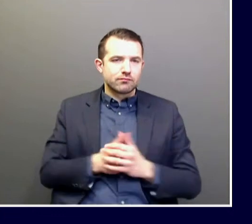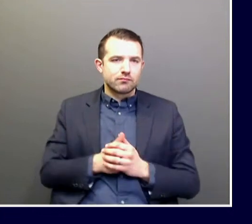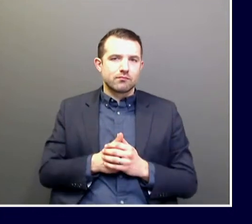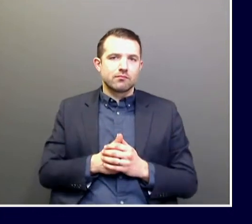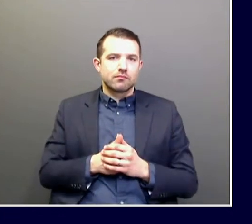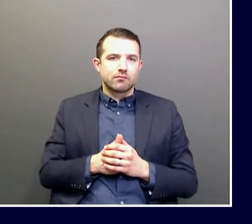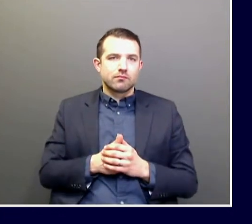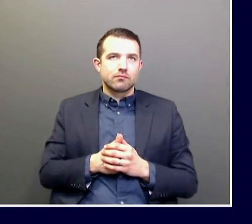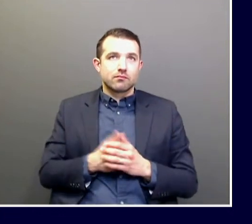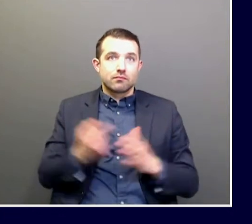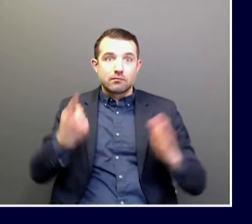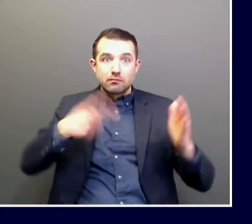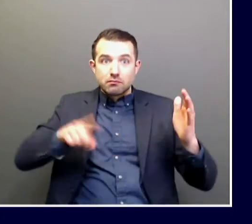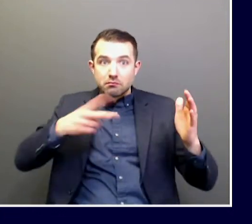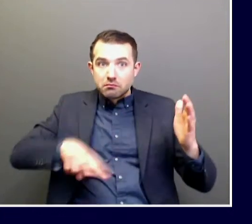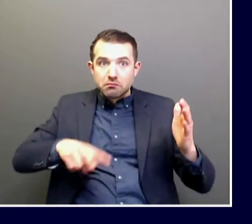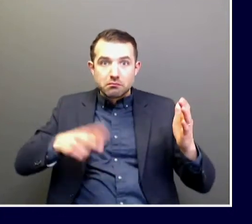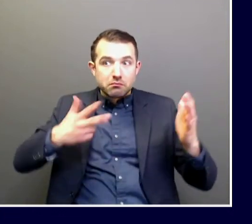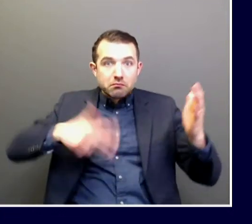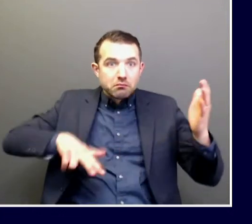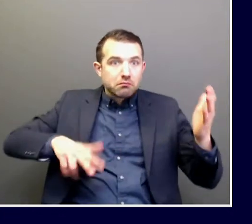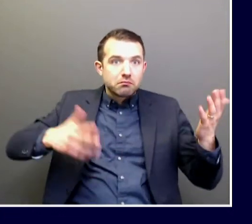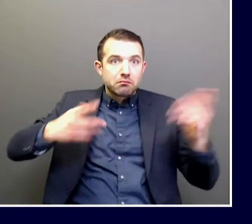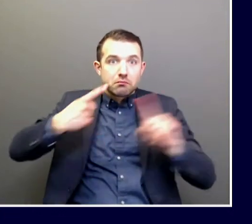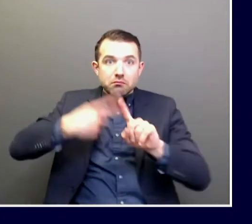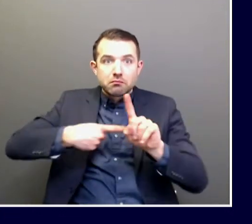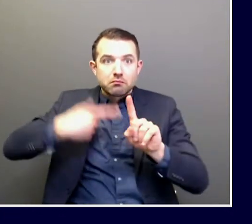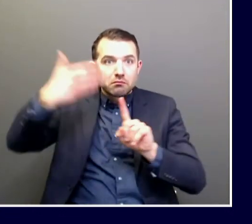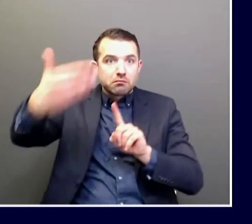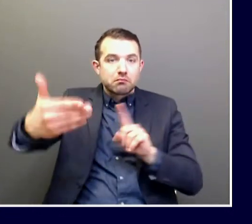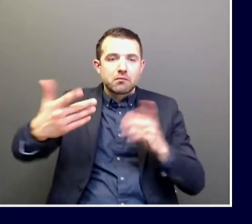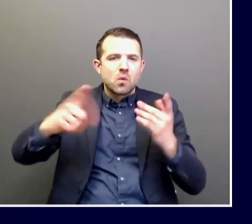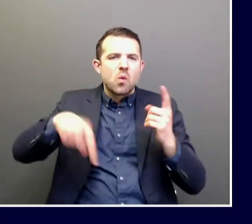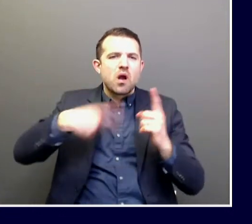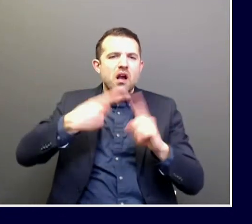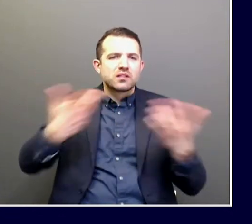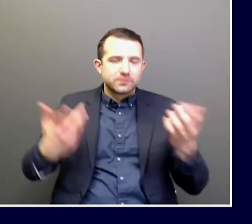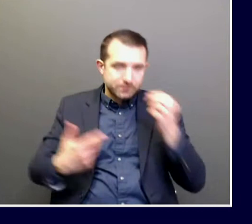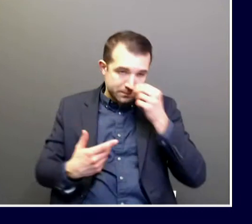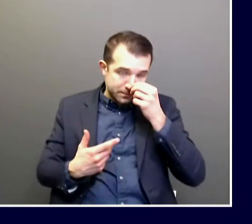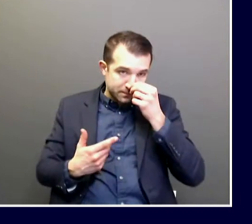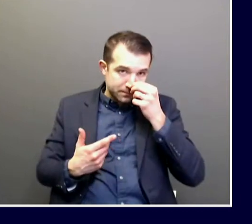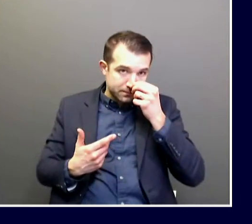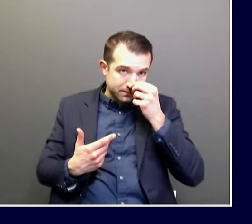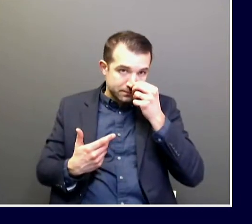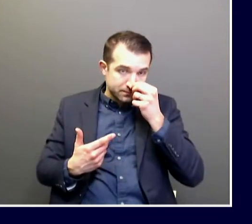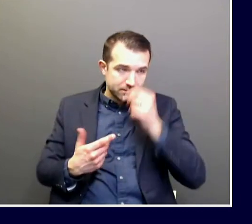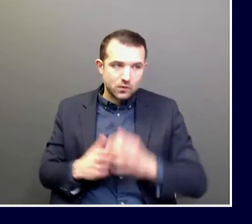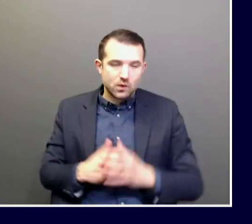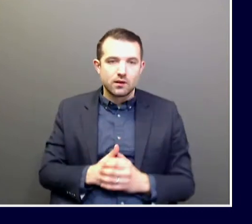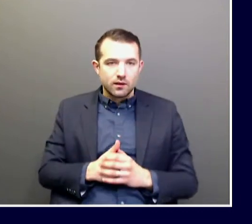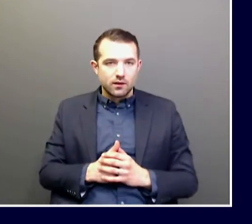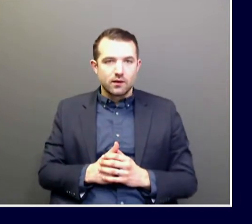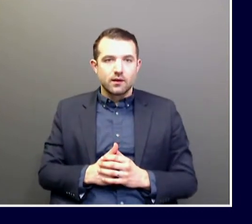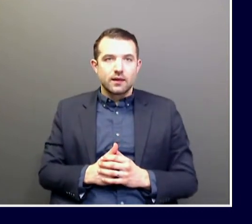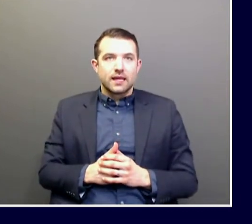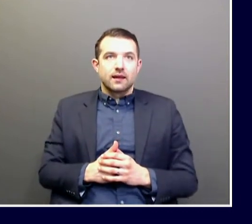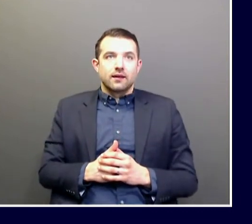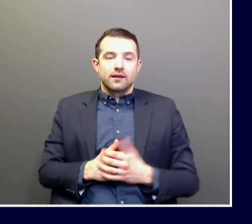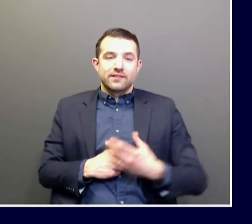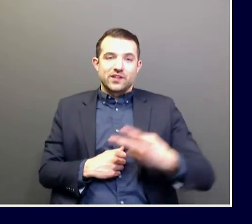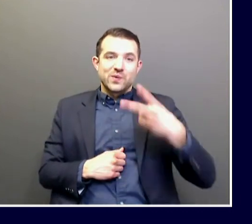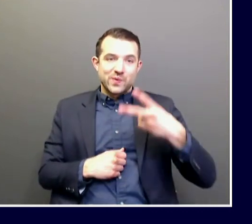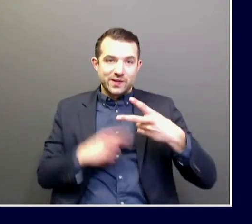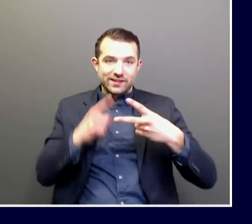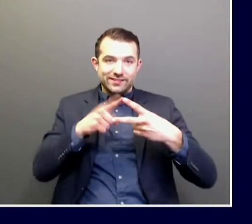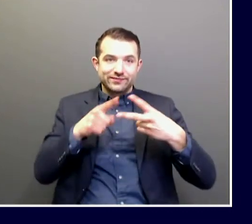from now or a month or two? Do we know how long it will take? Joe, let me say two things. The first is